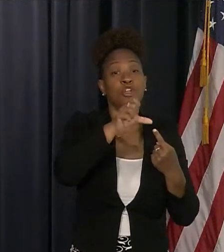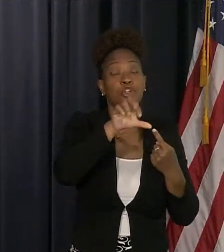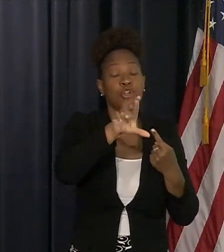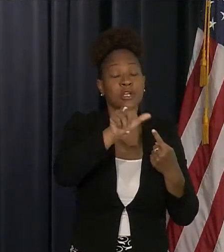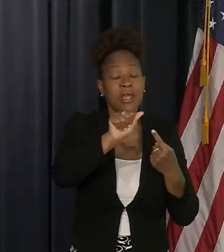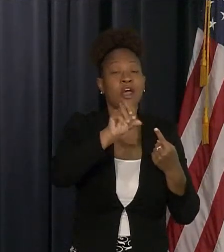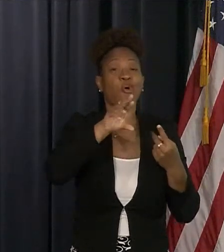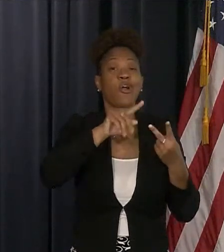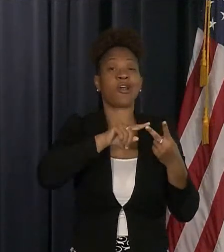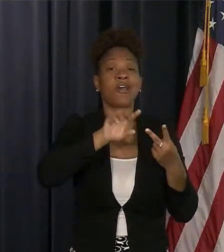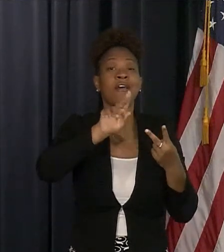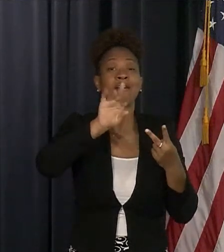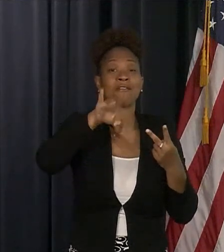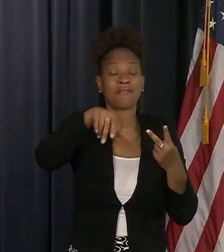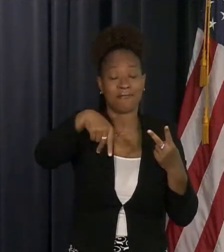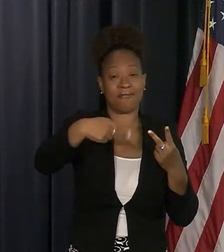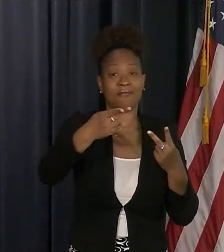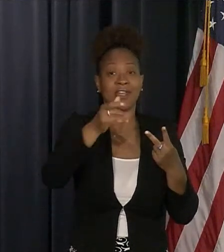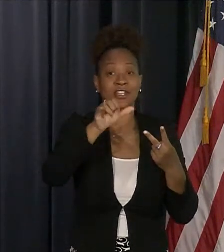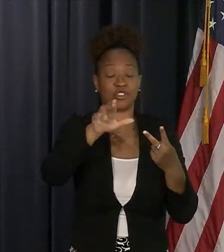now at